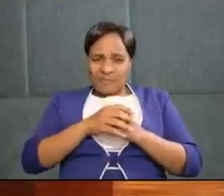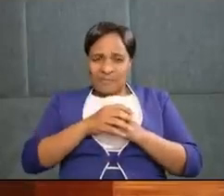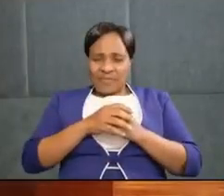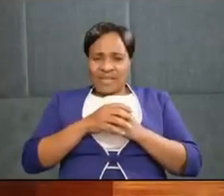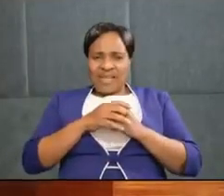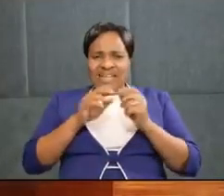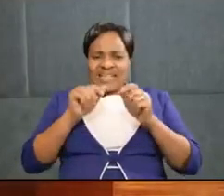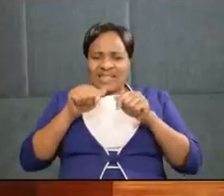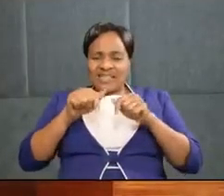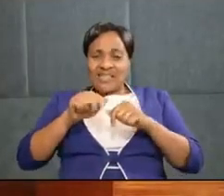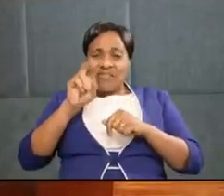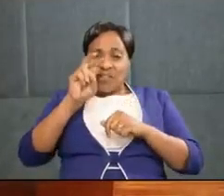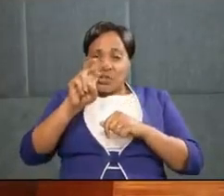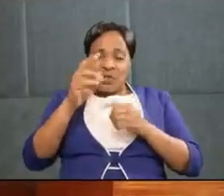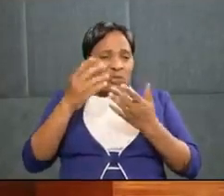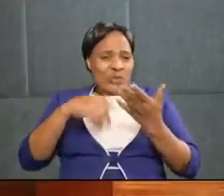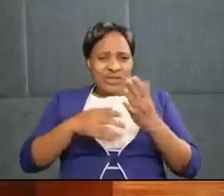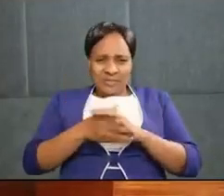And in that vision,